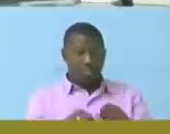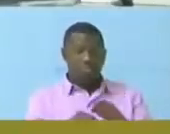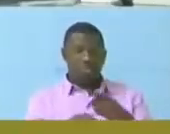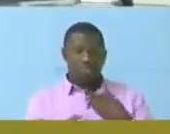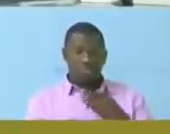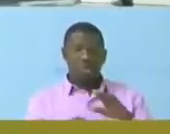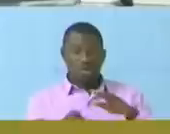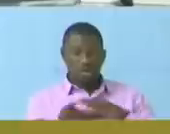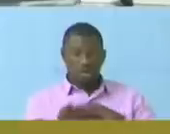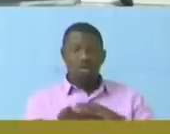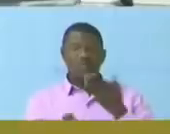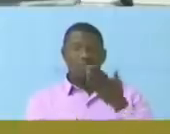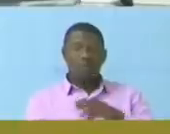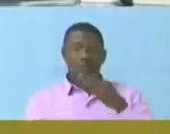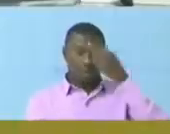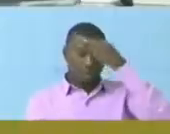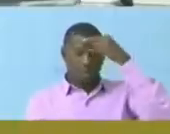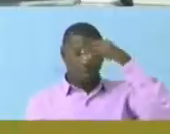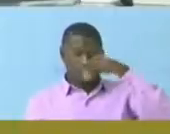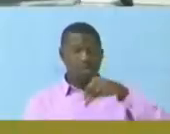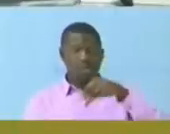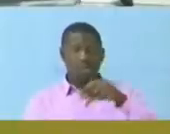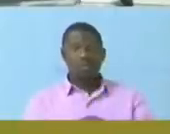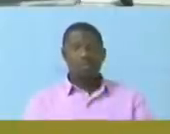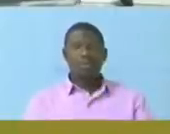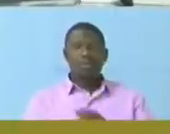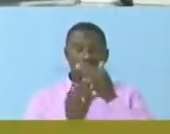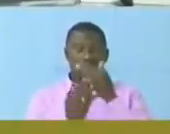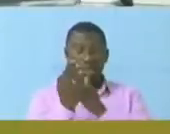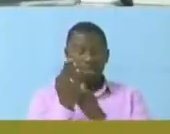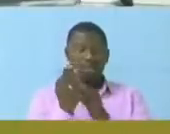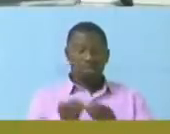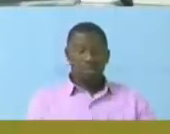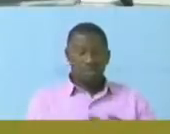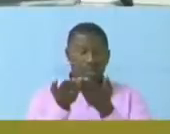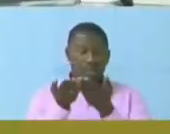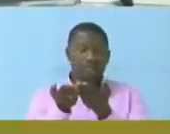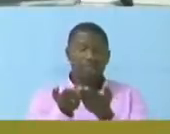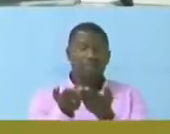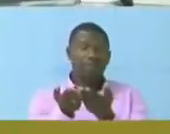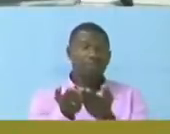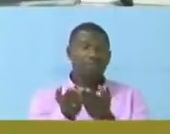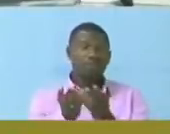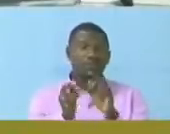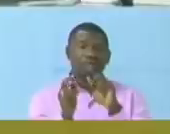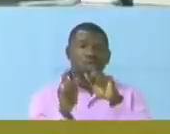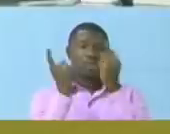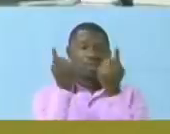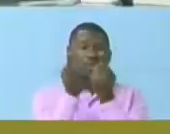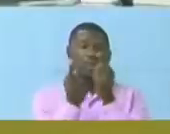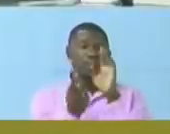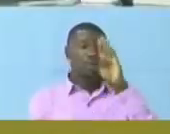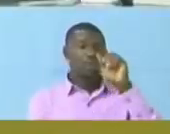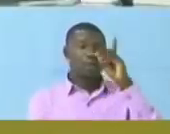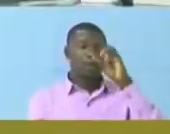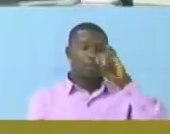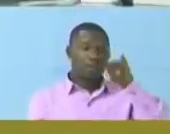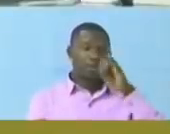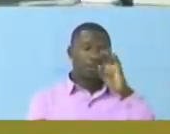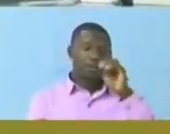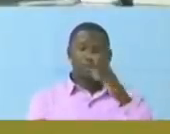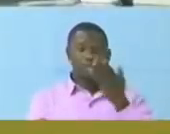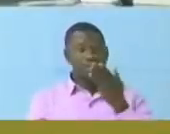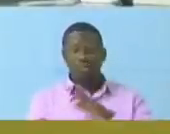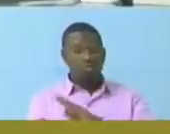that we can get that from the headquarters. The list that I submitted may not be available, because I want to believe that I did not make a copy of that.